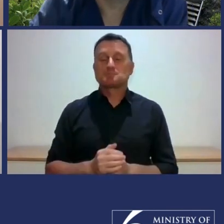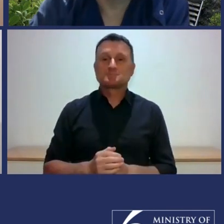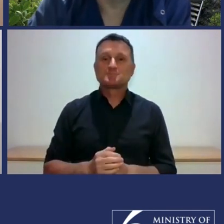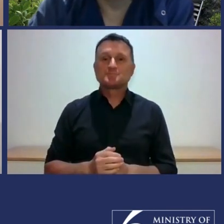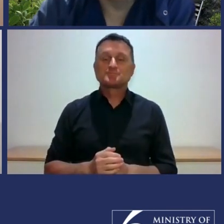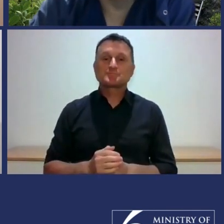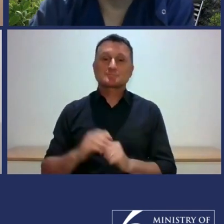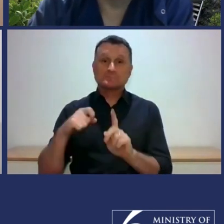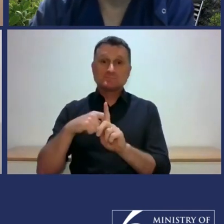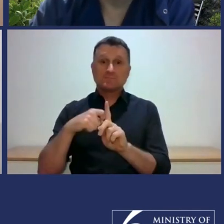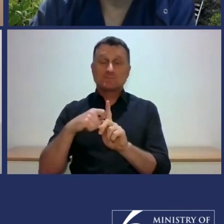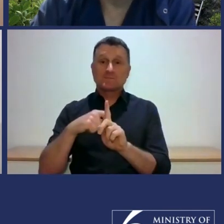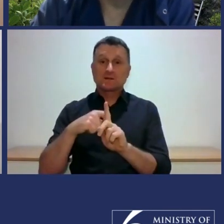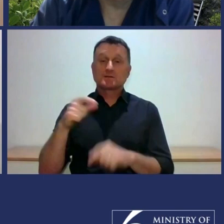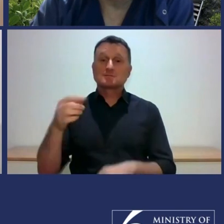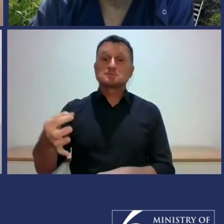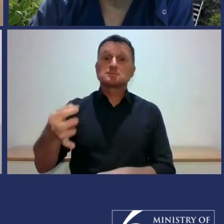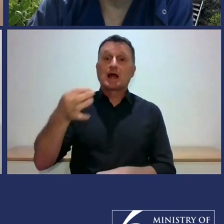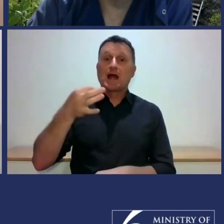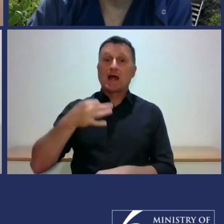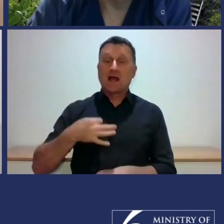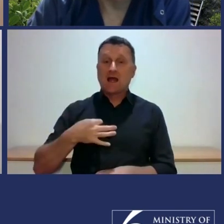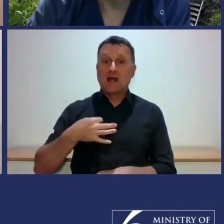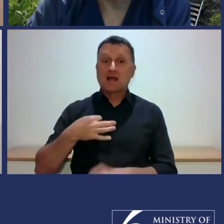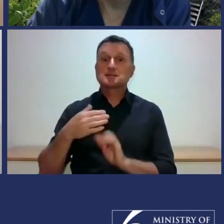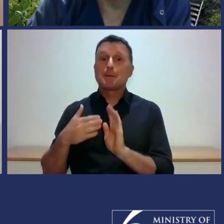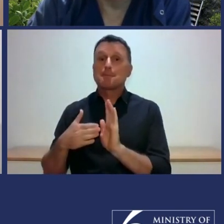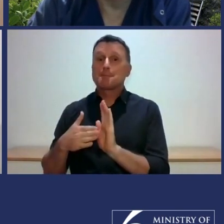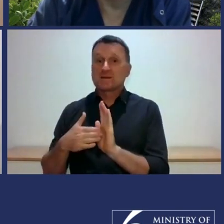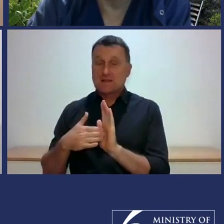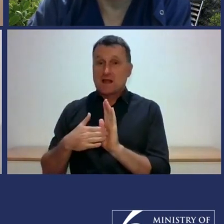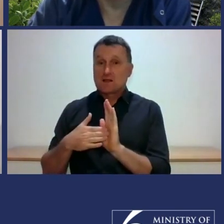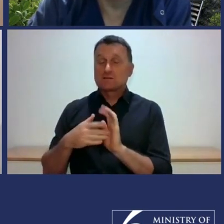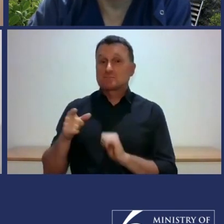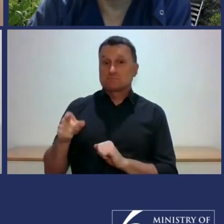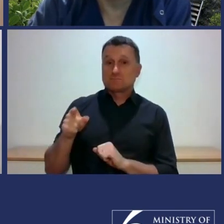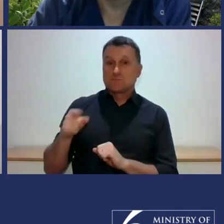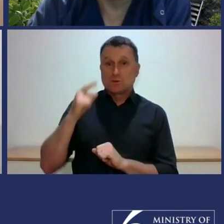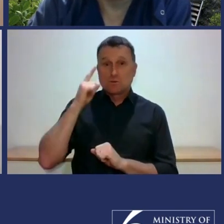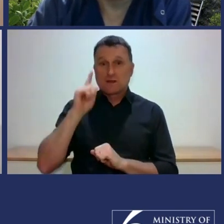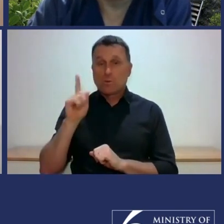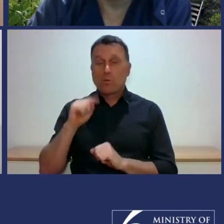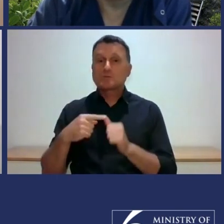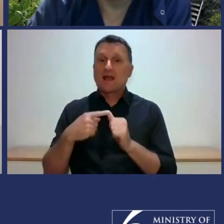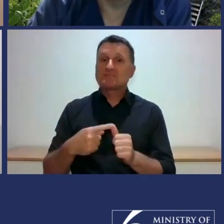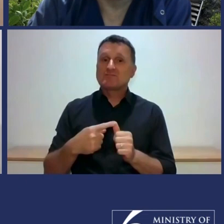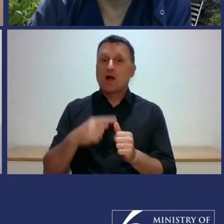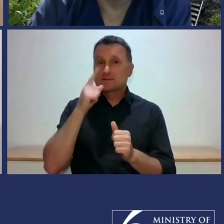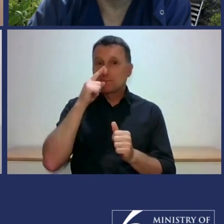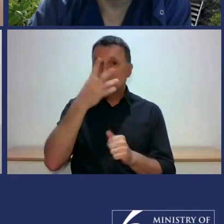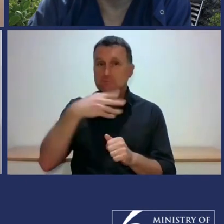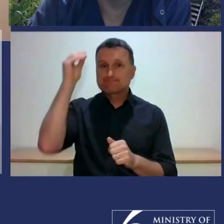Michelle, you've been thinking about all of this stuff a lot. What's your main thing that you want people to take away from tonight's